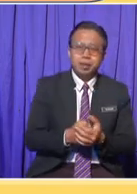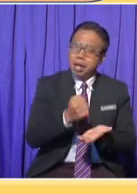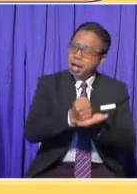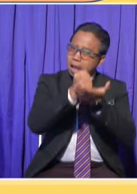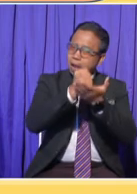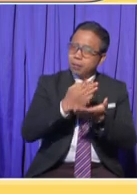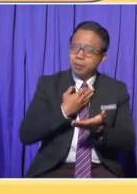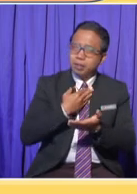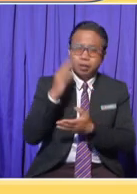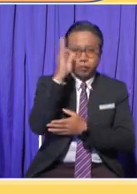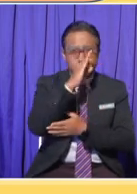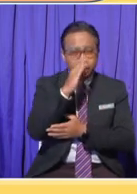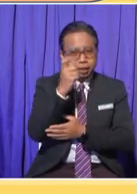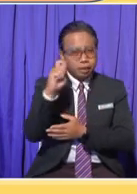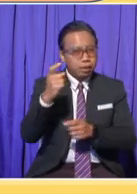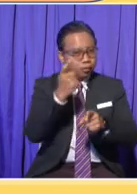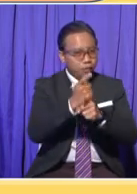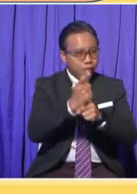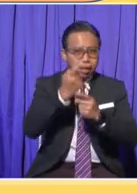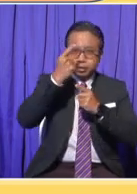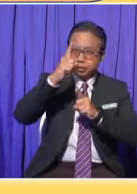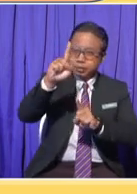me find the correct answer?